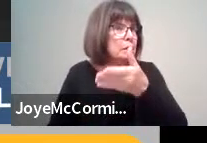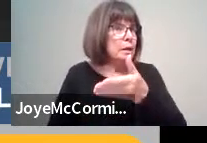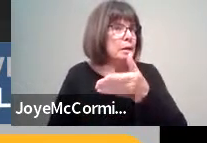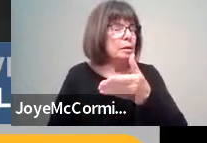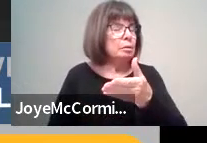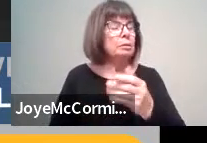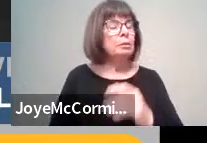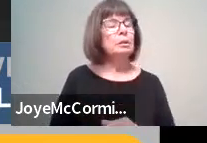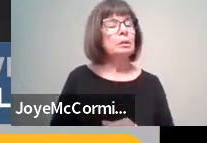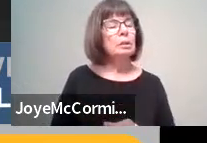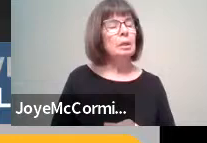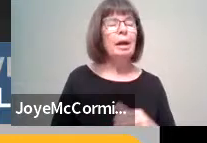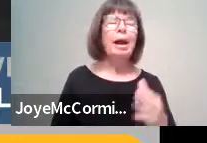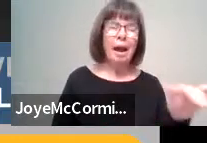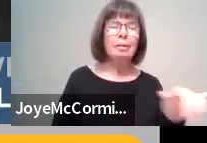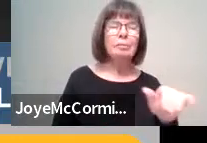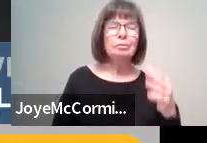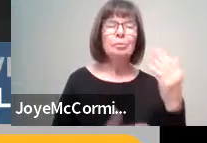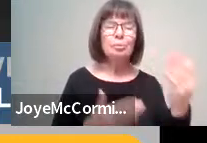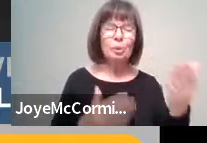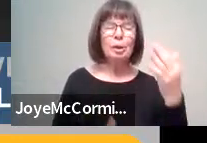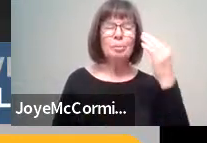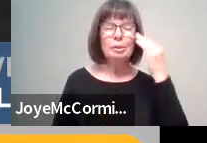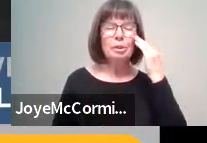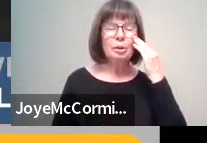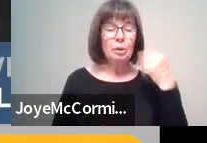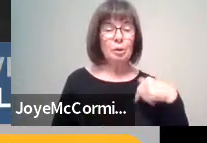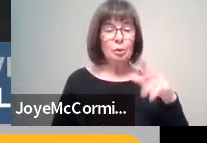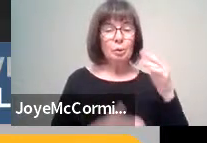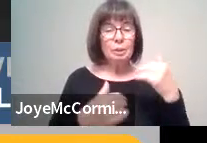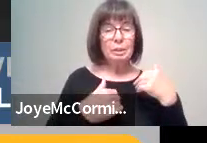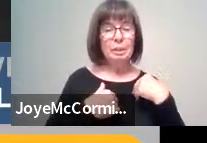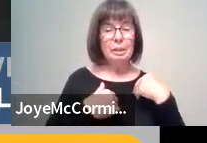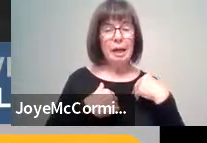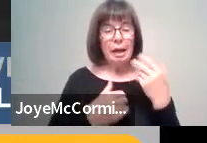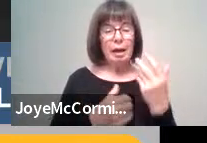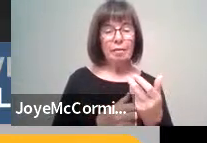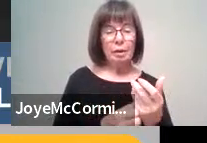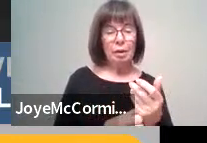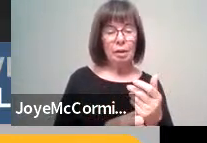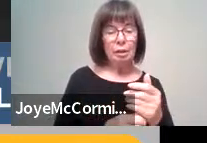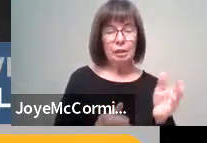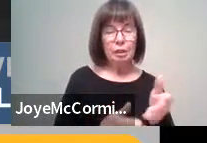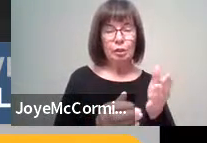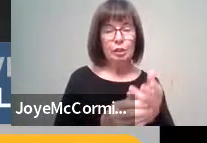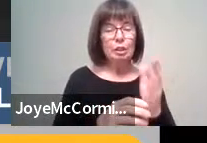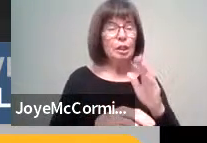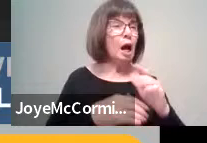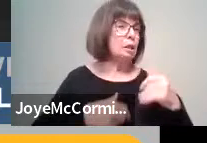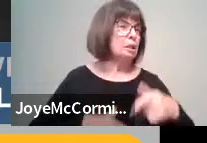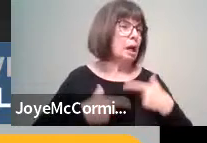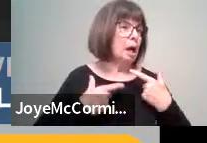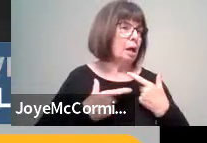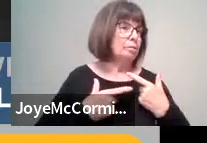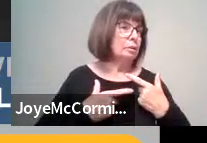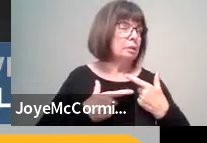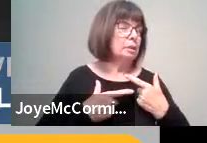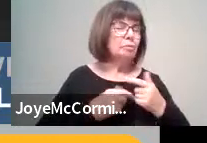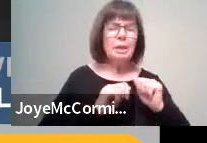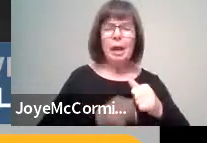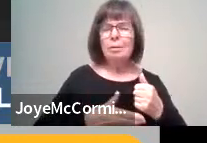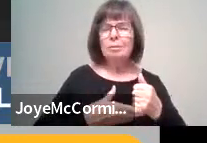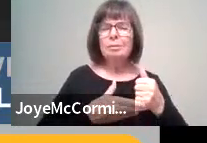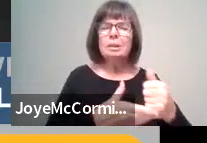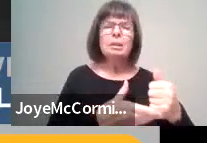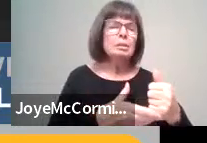are probably aware that we still have our inquiries line that's live. They can assist you with all kinds of things.